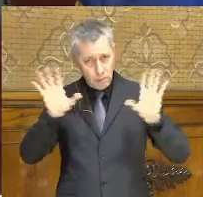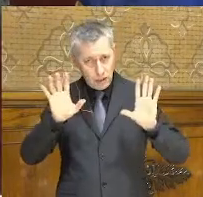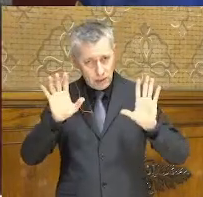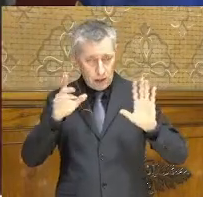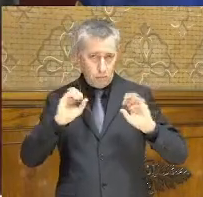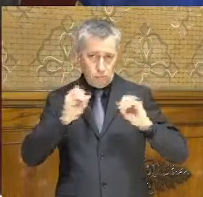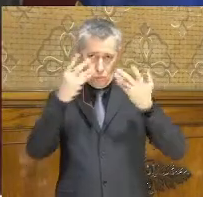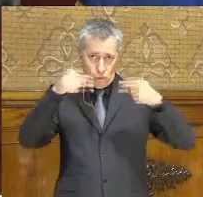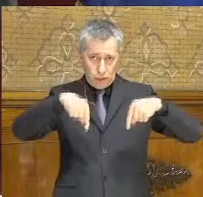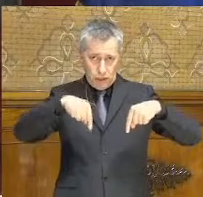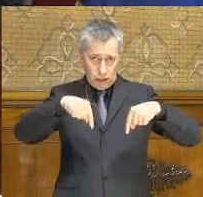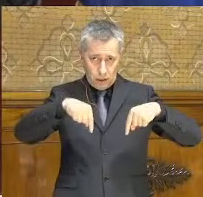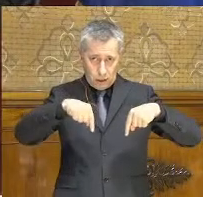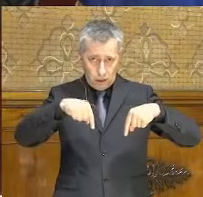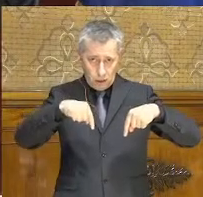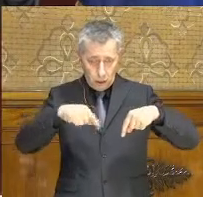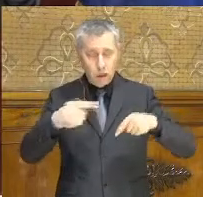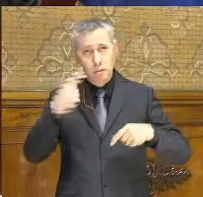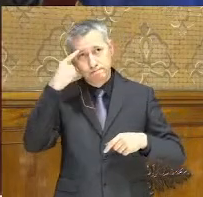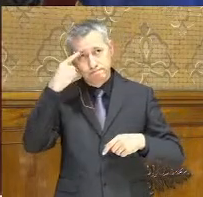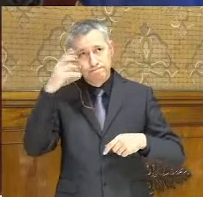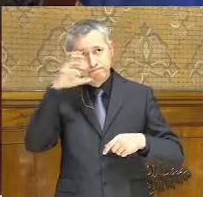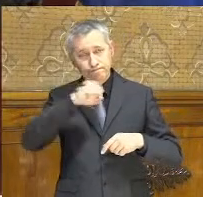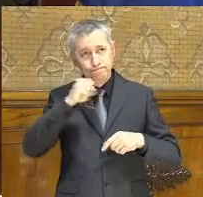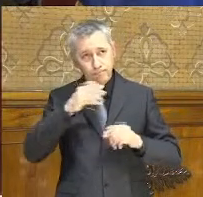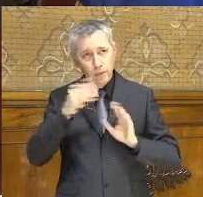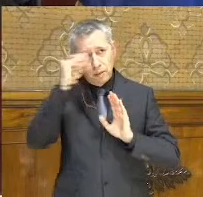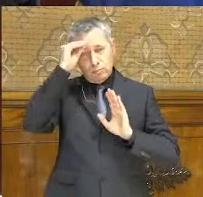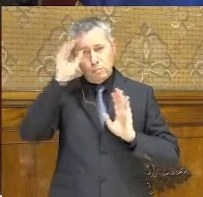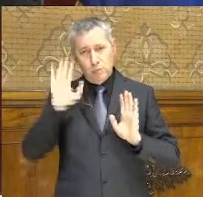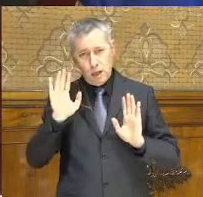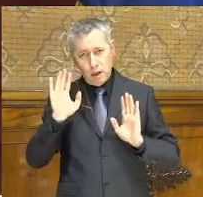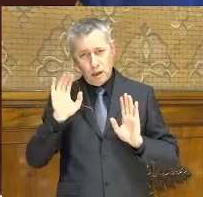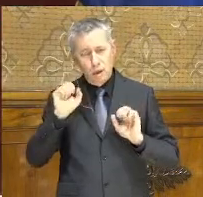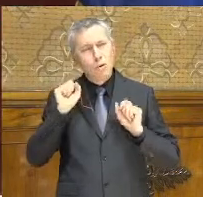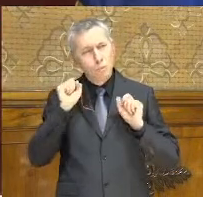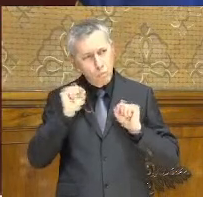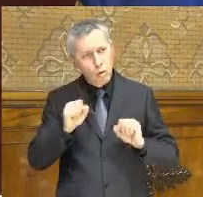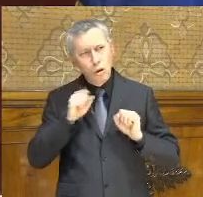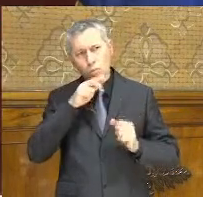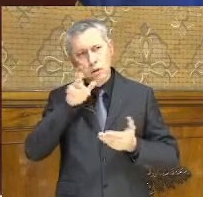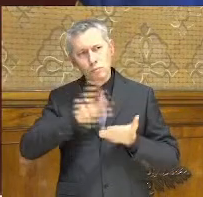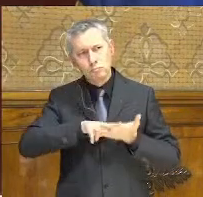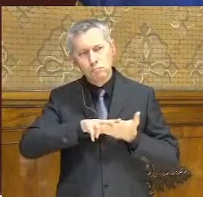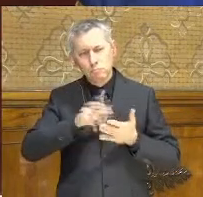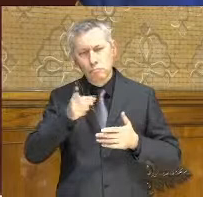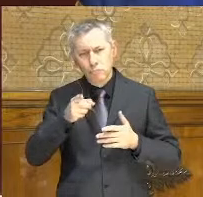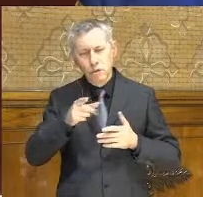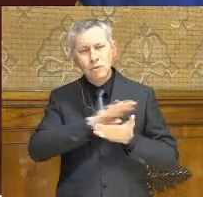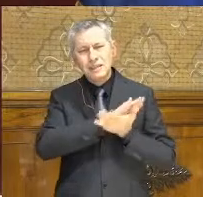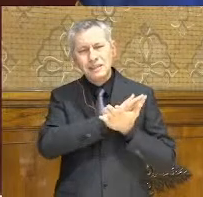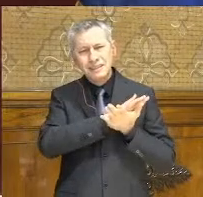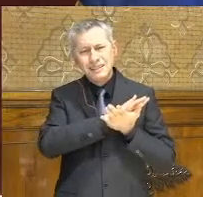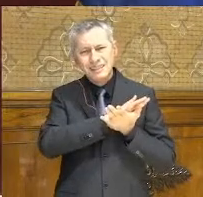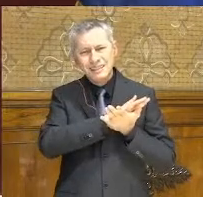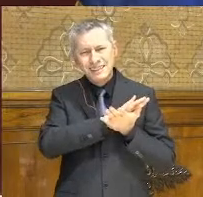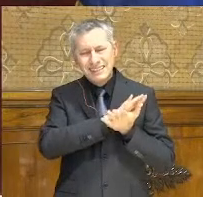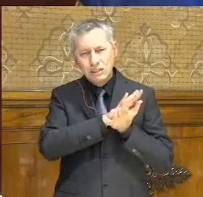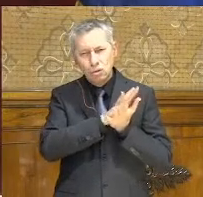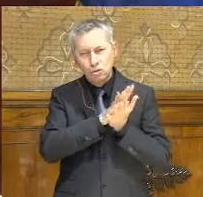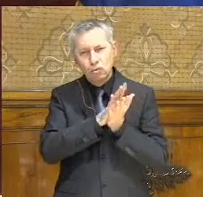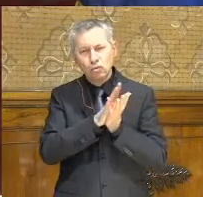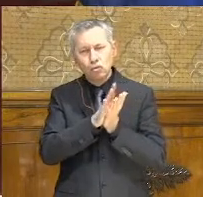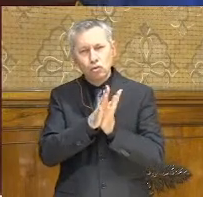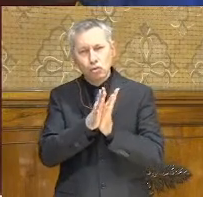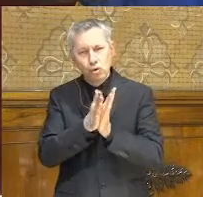managed to learn and legitimate the destruction of racialized others in